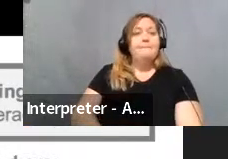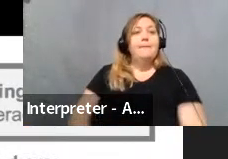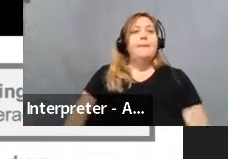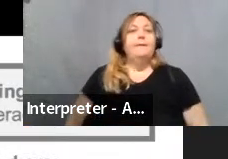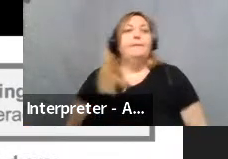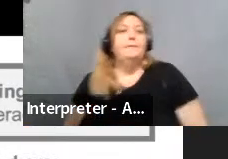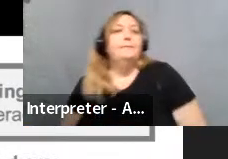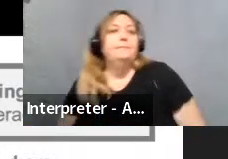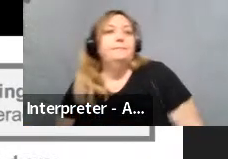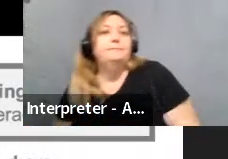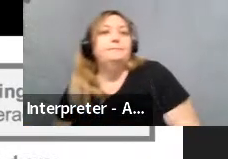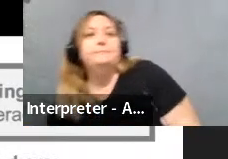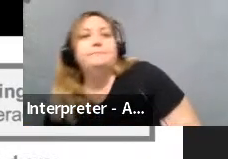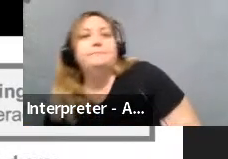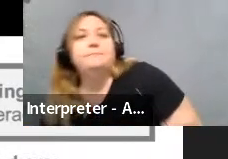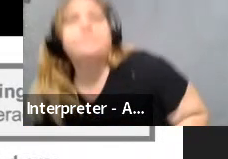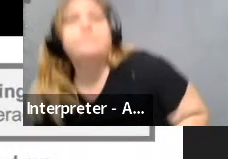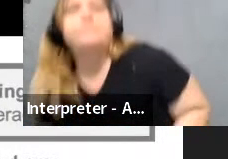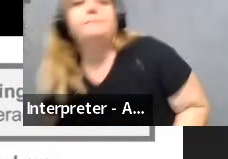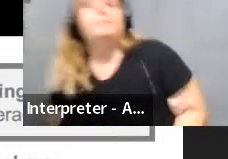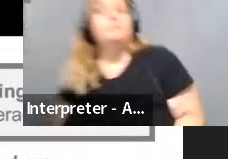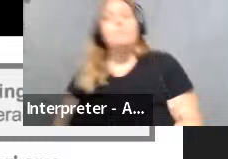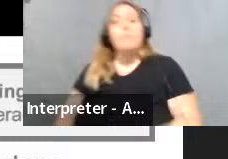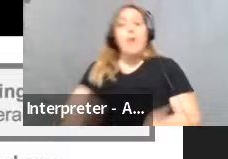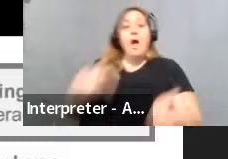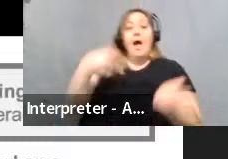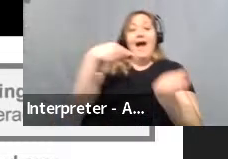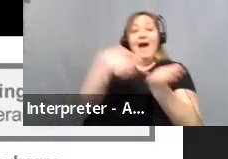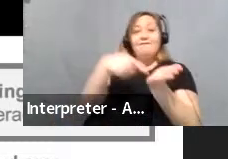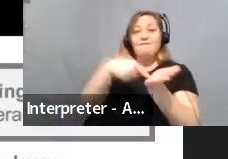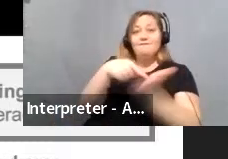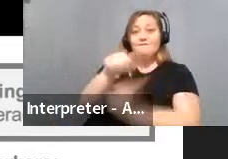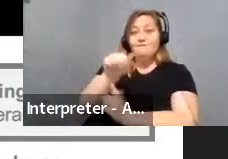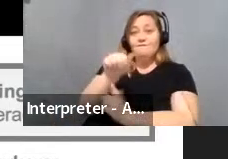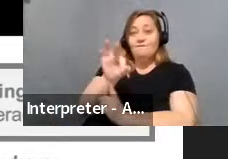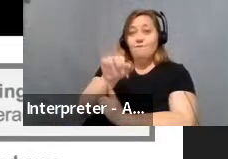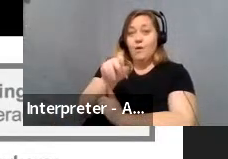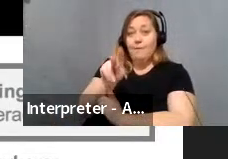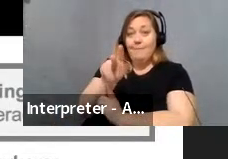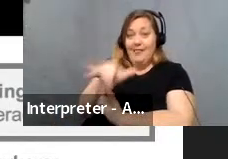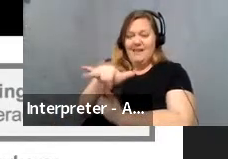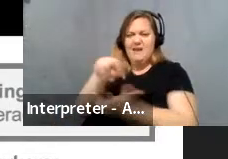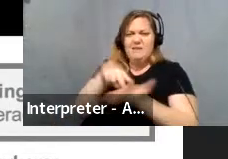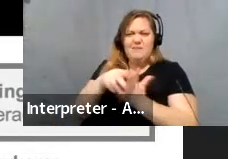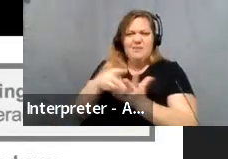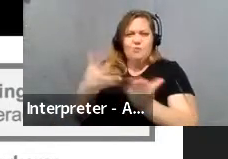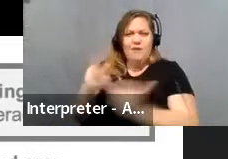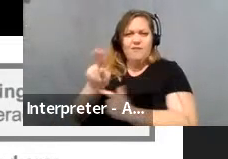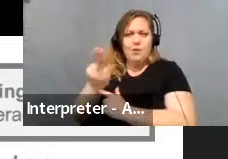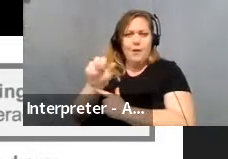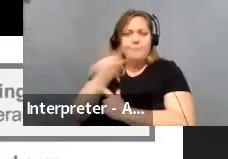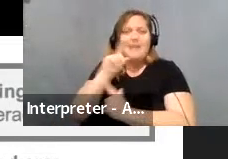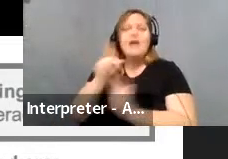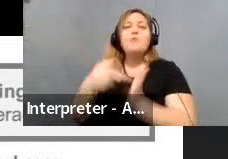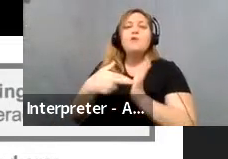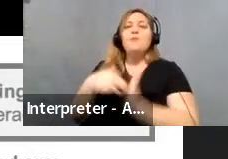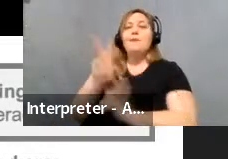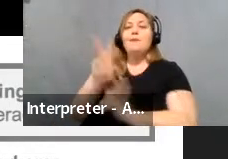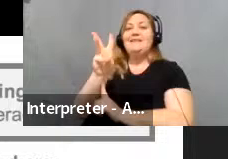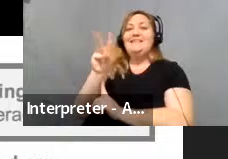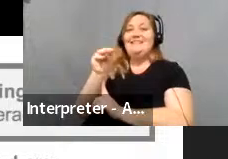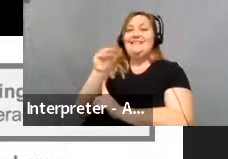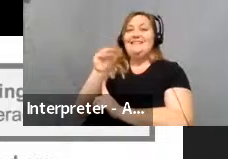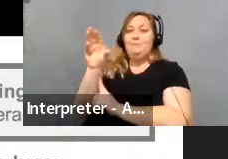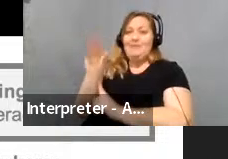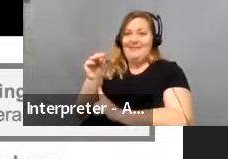So what does affordability mean for UAP? UAP will have an affordability requirement of 60% area